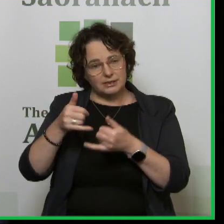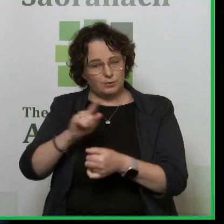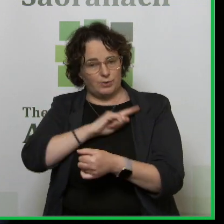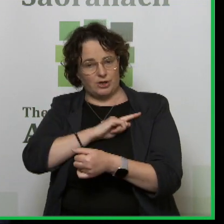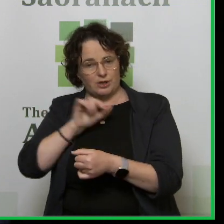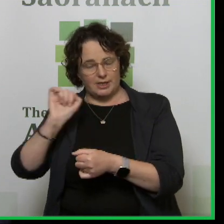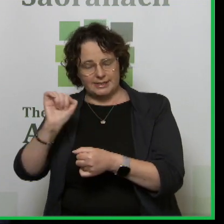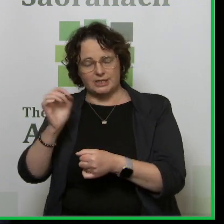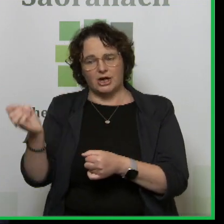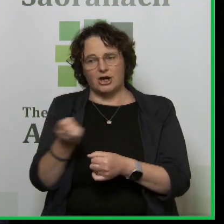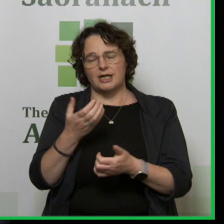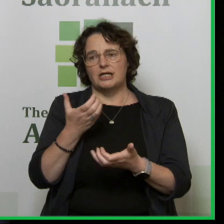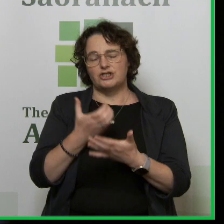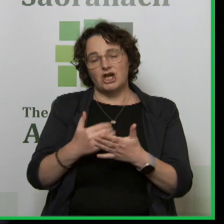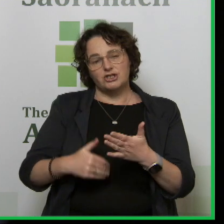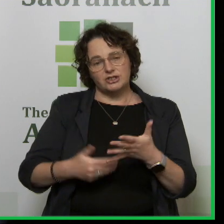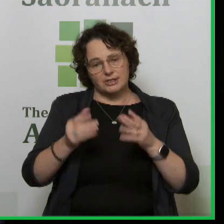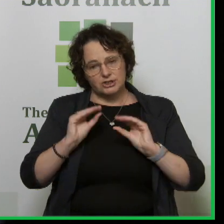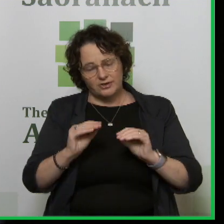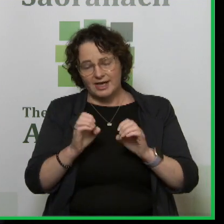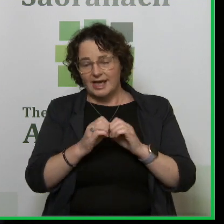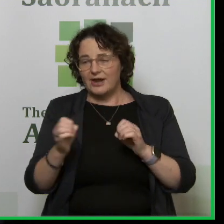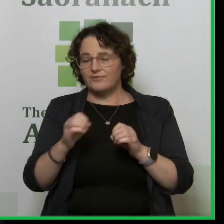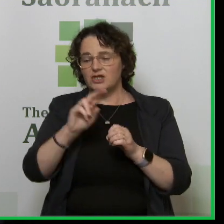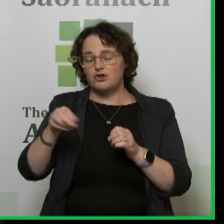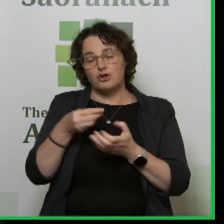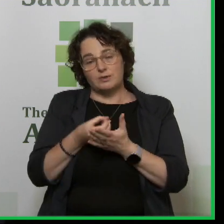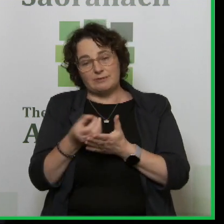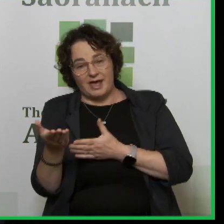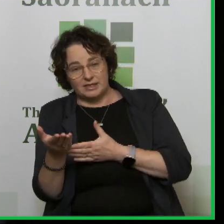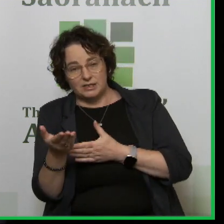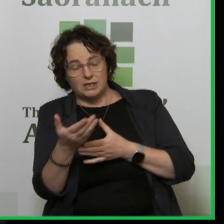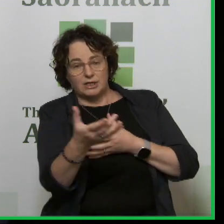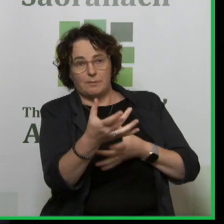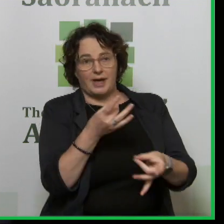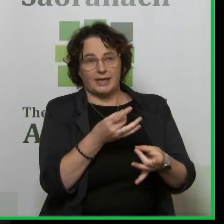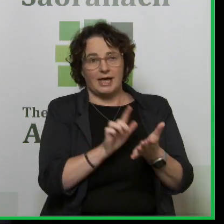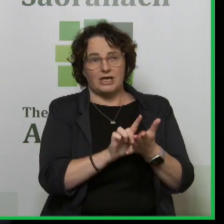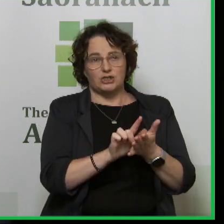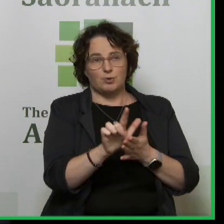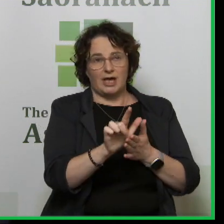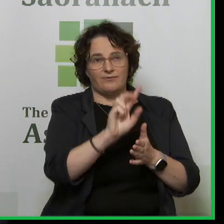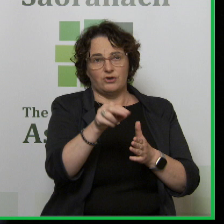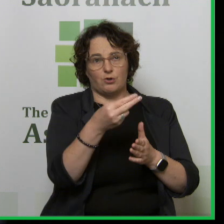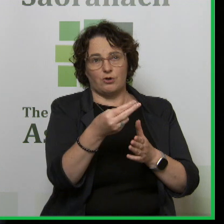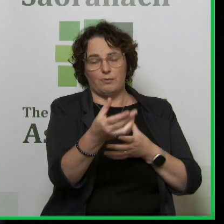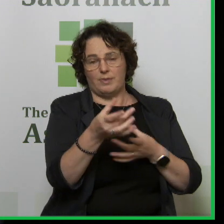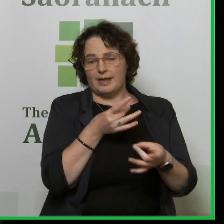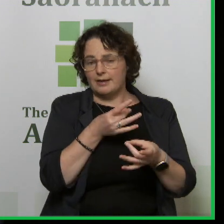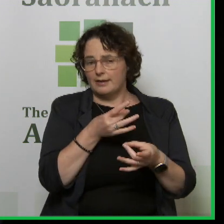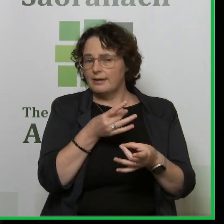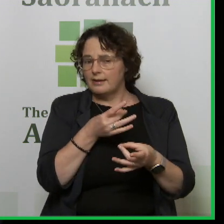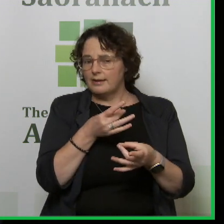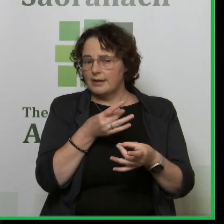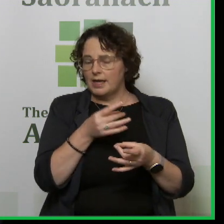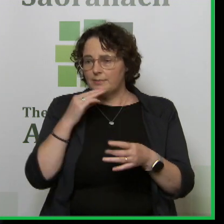childhood education, for every euro you spent, you get something like in the region of €12 of a return. That's